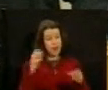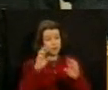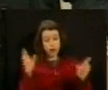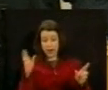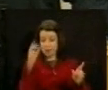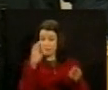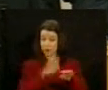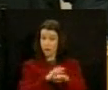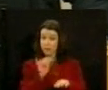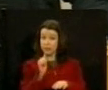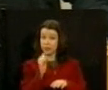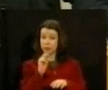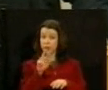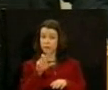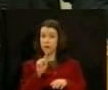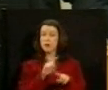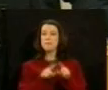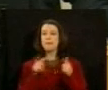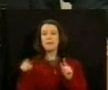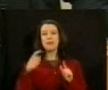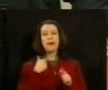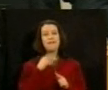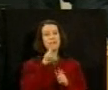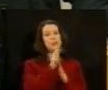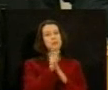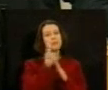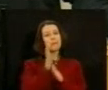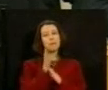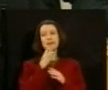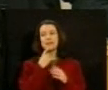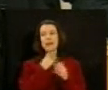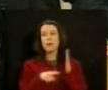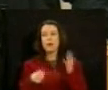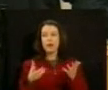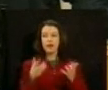let these people give them 3 to 5 minutes and say what they want to, and that helps me know that